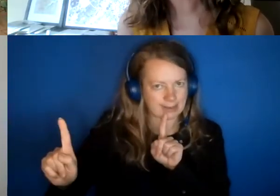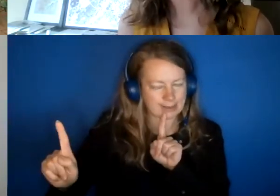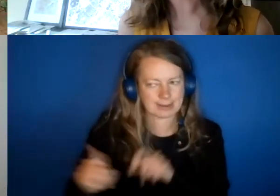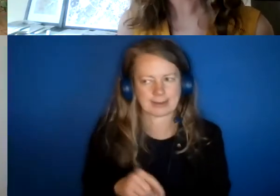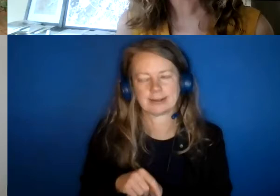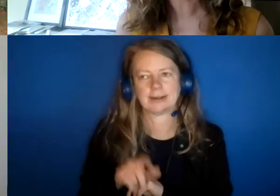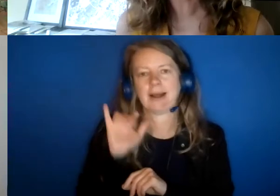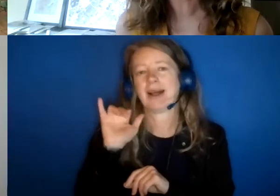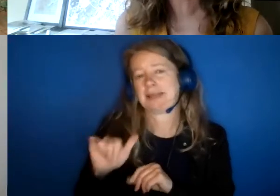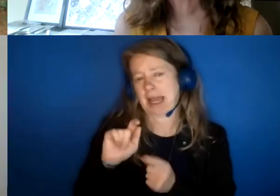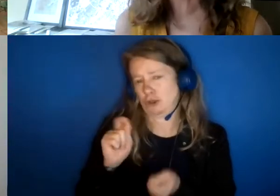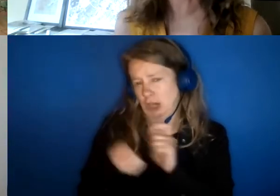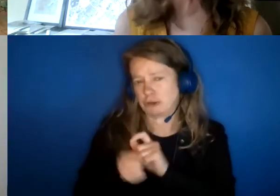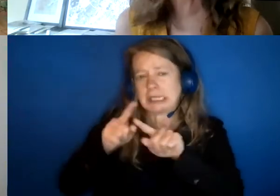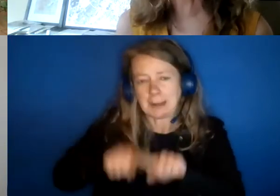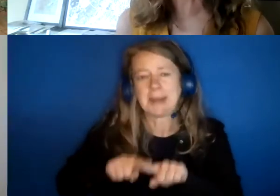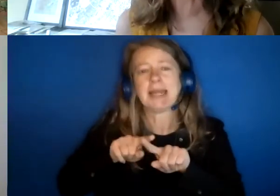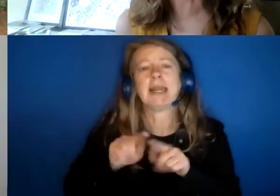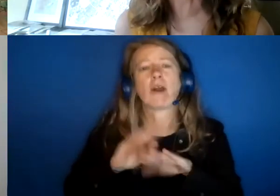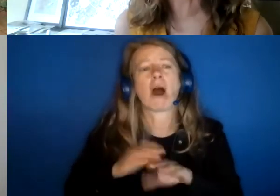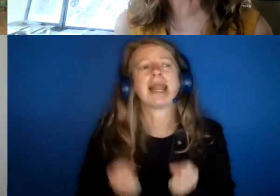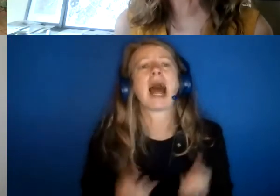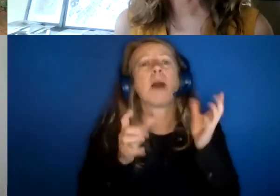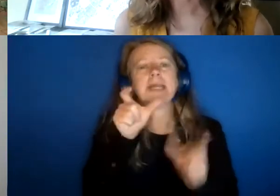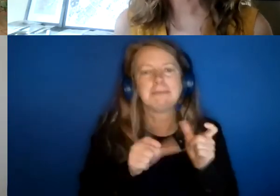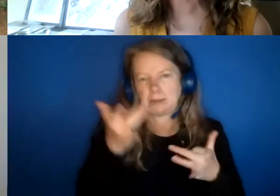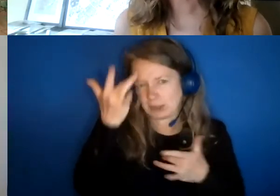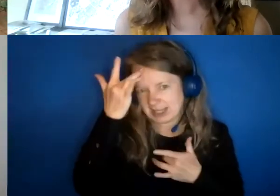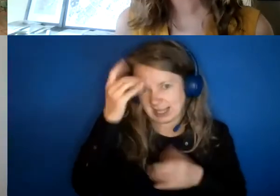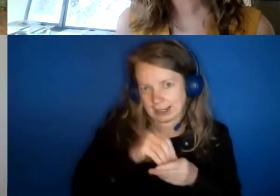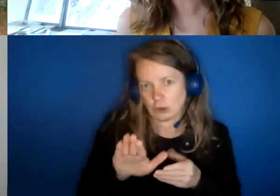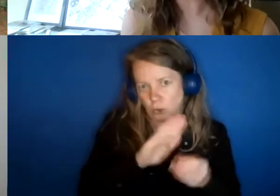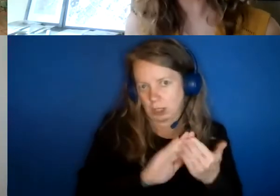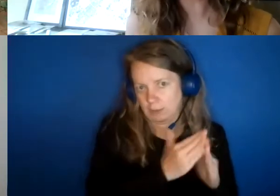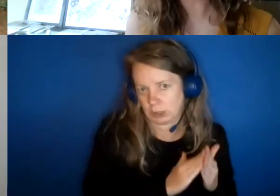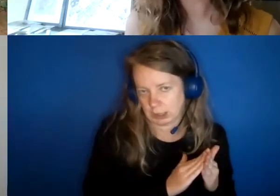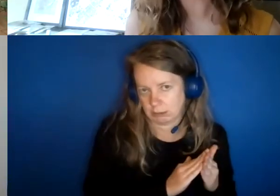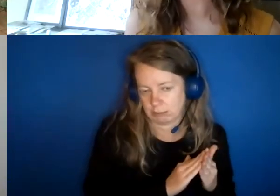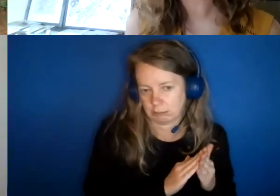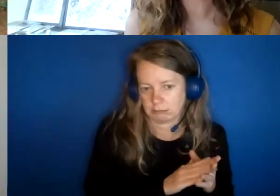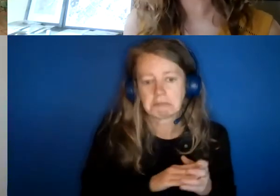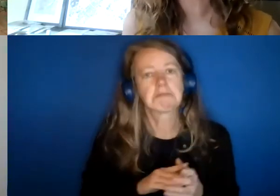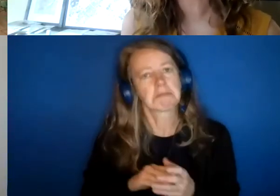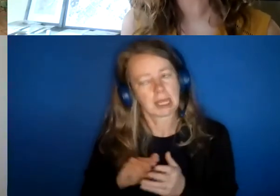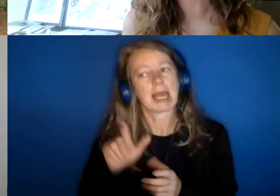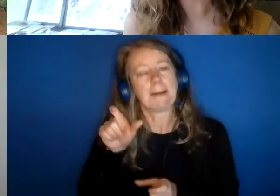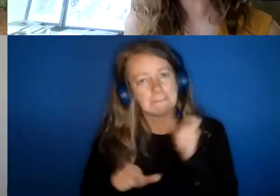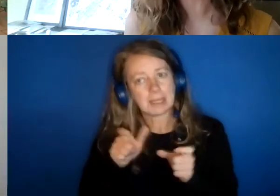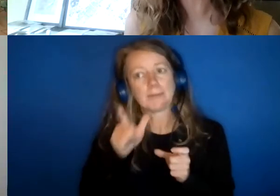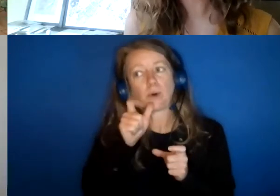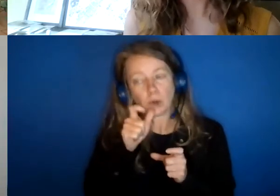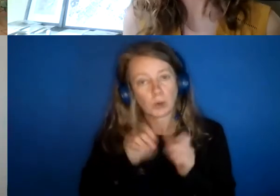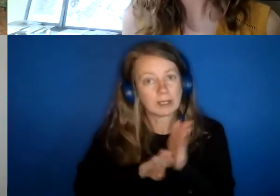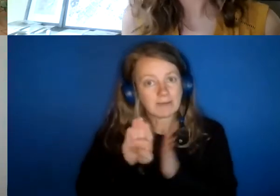on how common COVID is in your community, and people are very thoughtful about making those recommendations. So keeping up